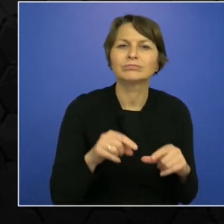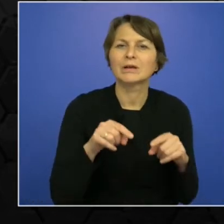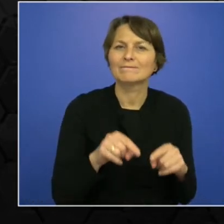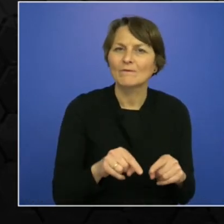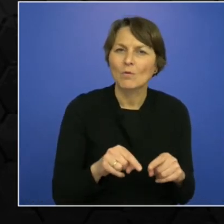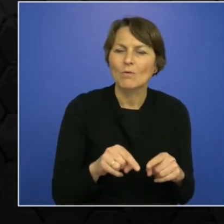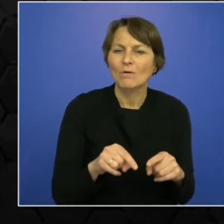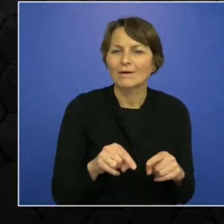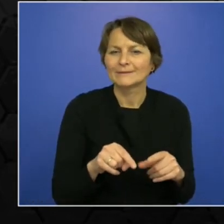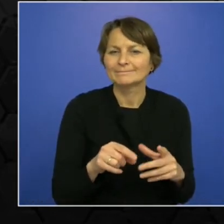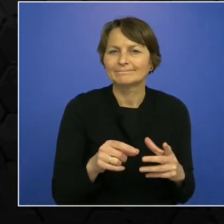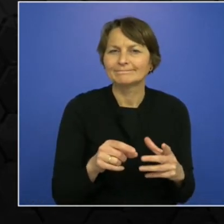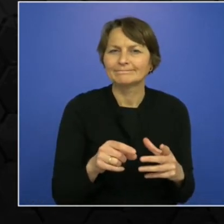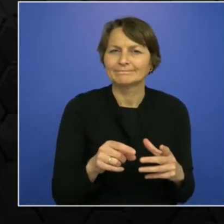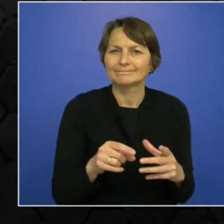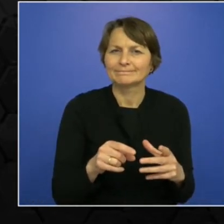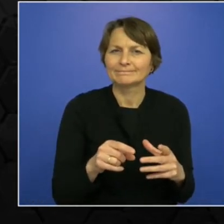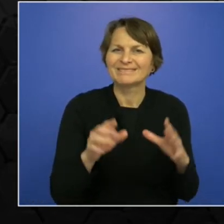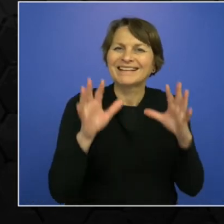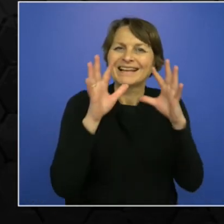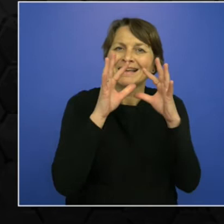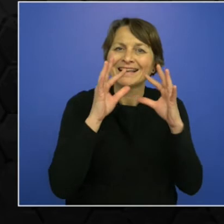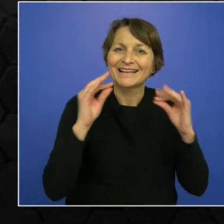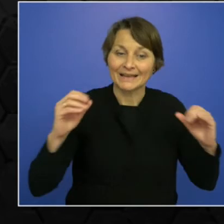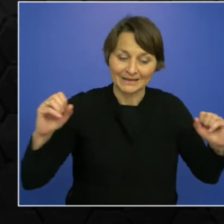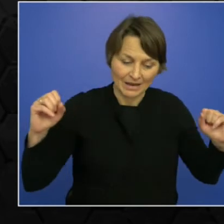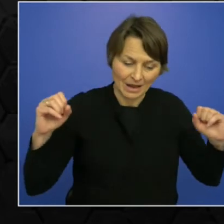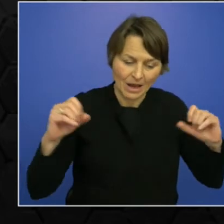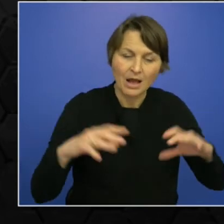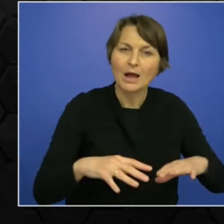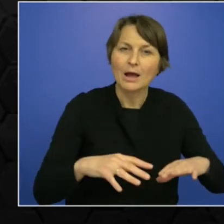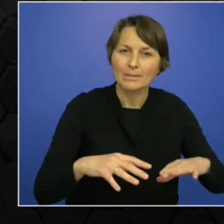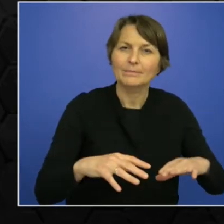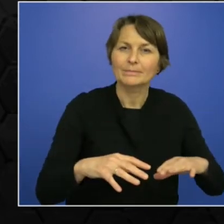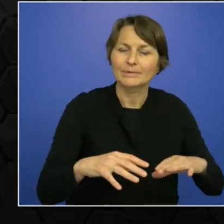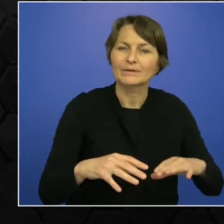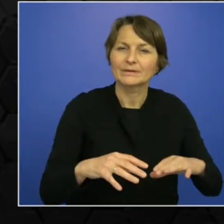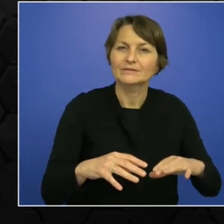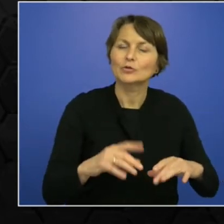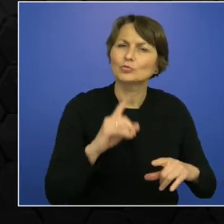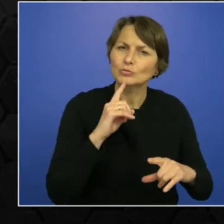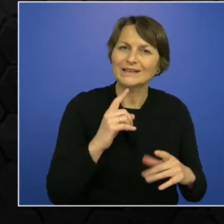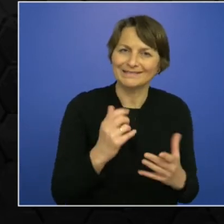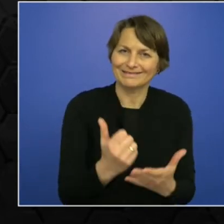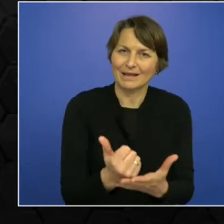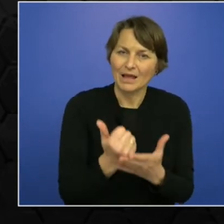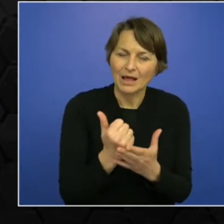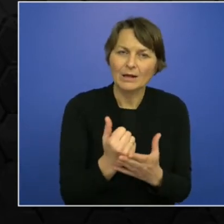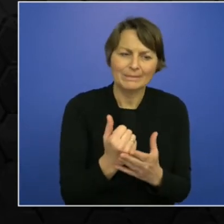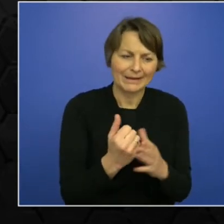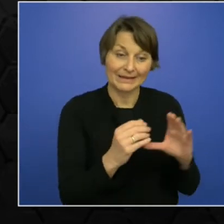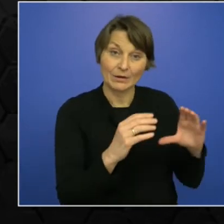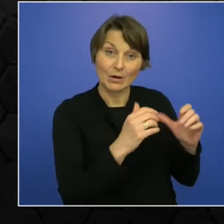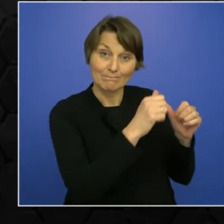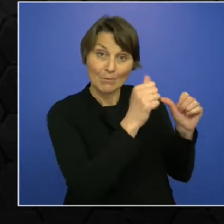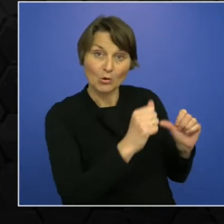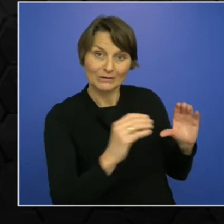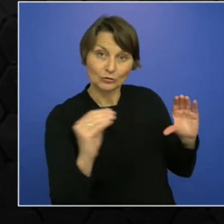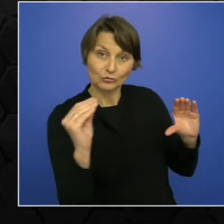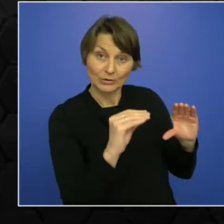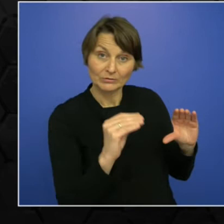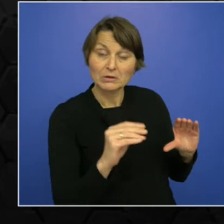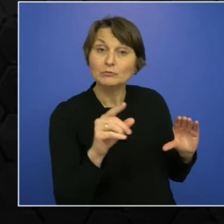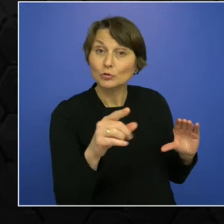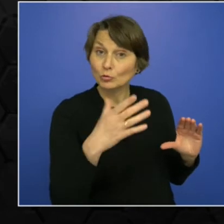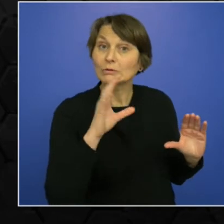use, you'd like to probably help us in training our model, feel free to check out our